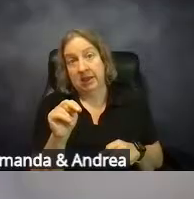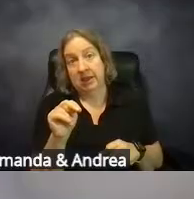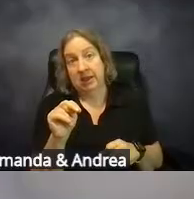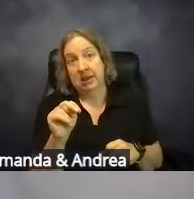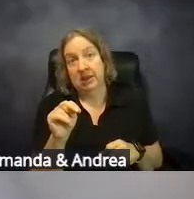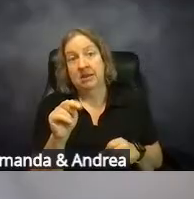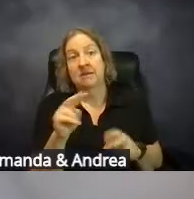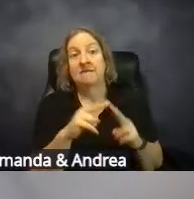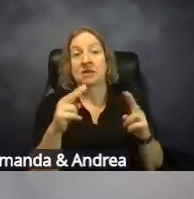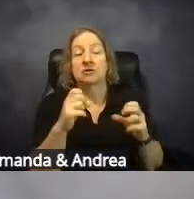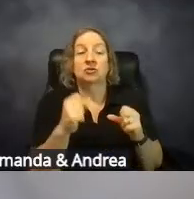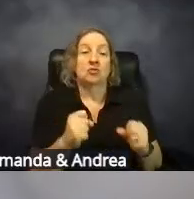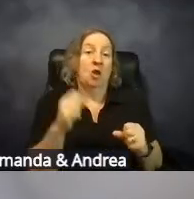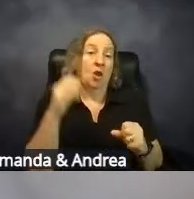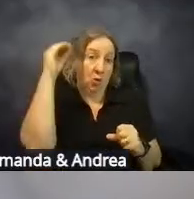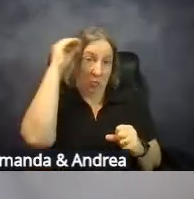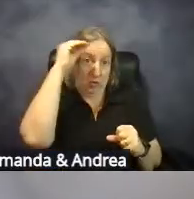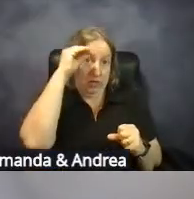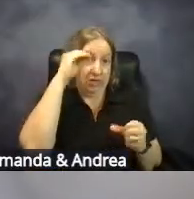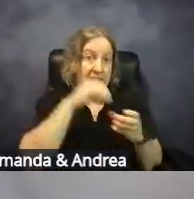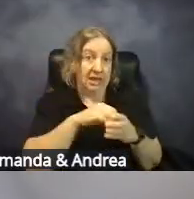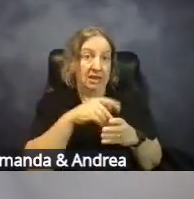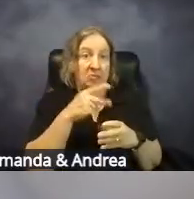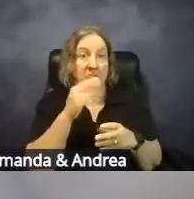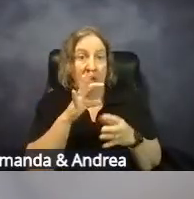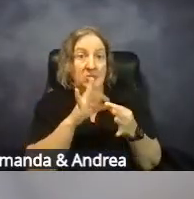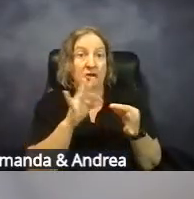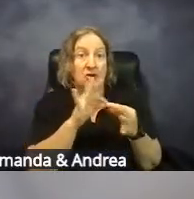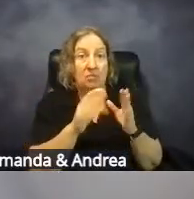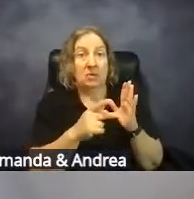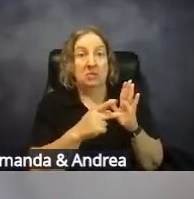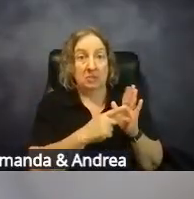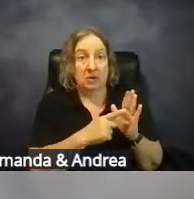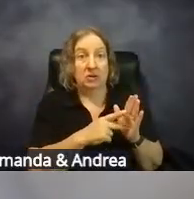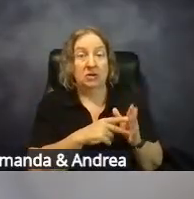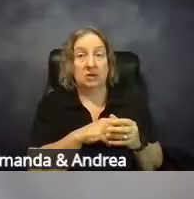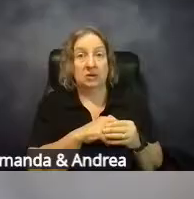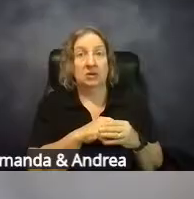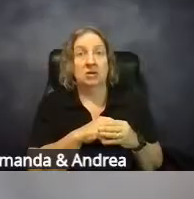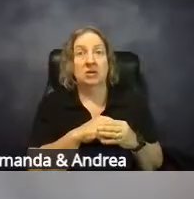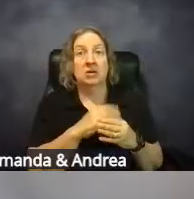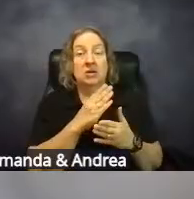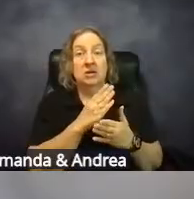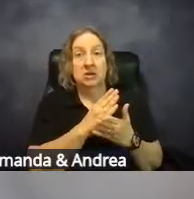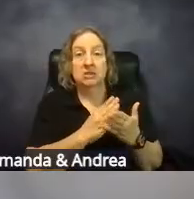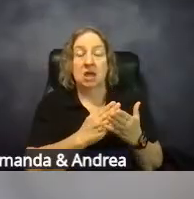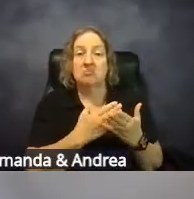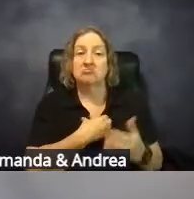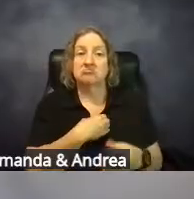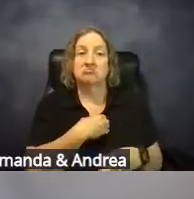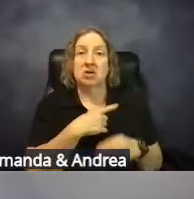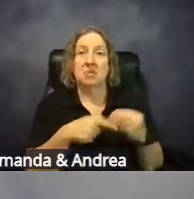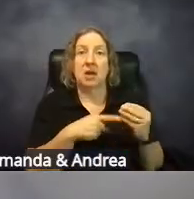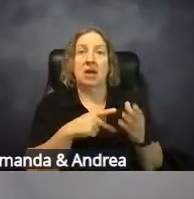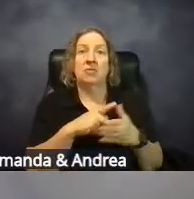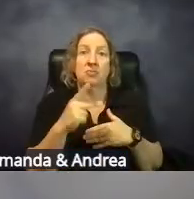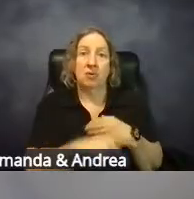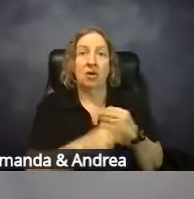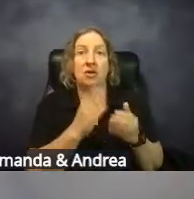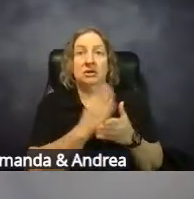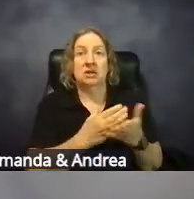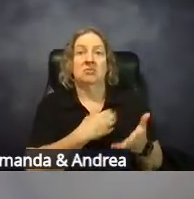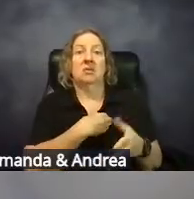very strong opinions in the public comment period, some disparaging of the program, some disparaging of